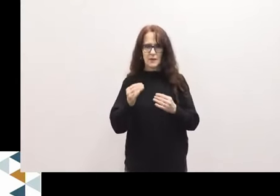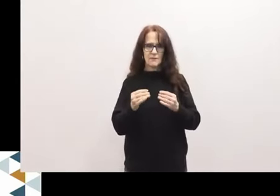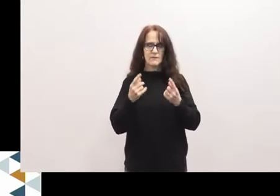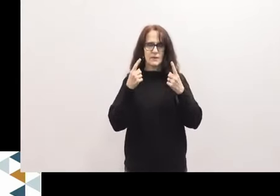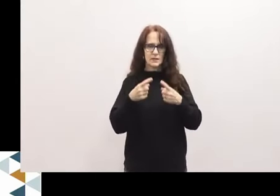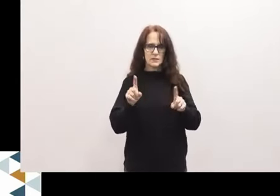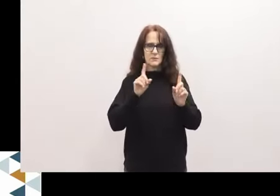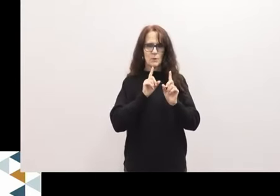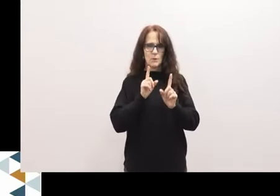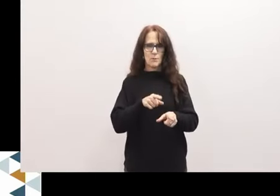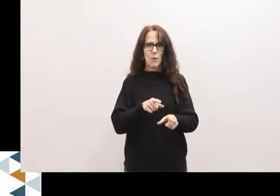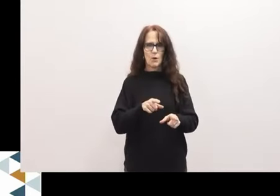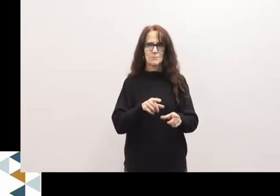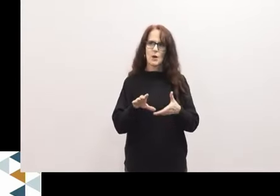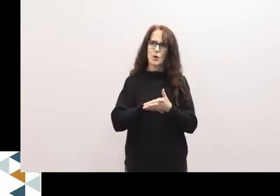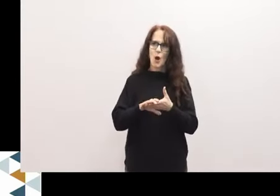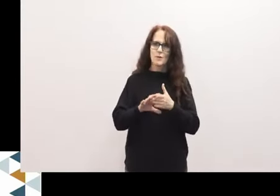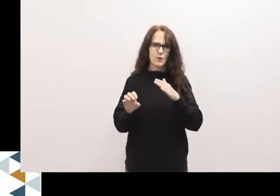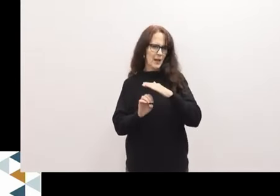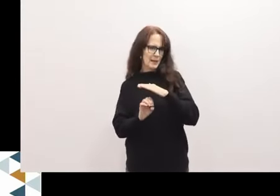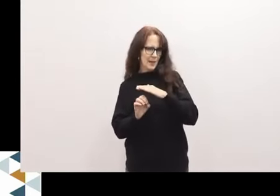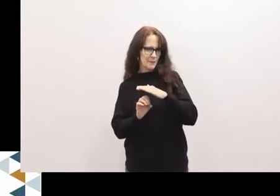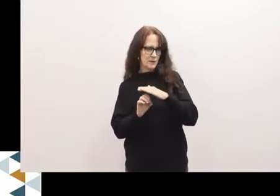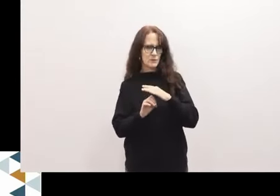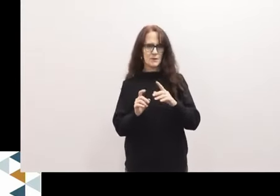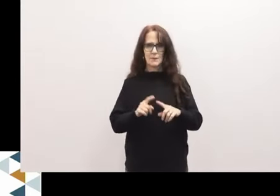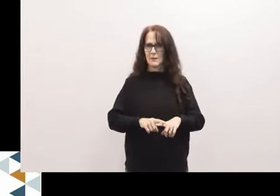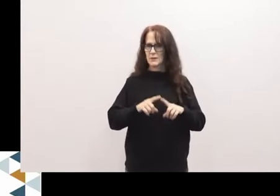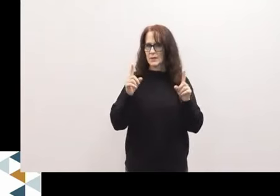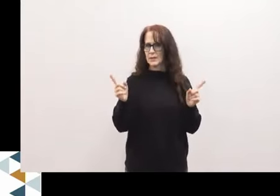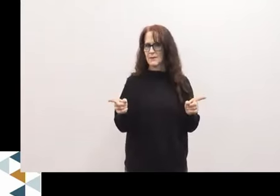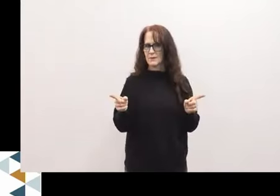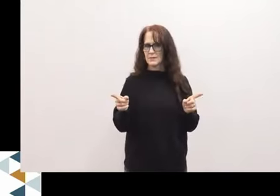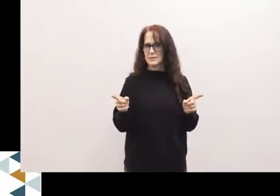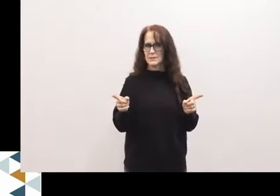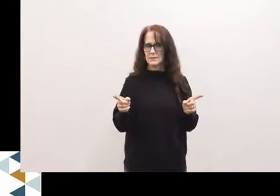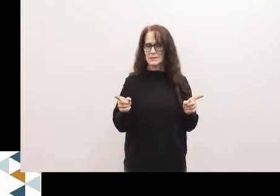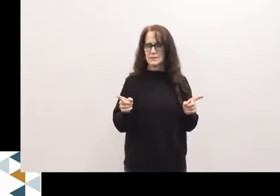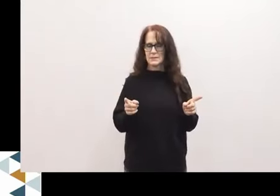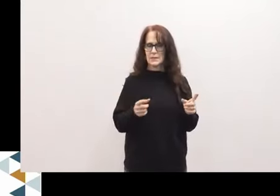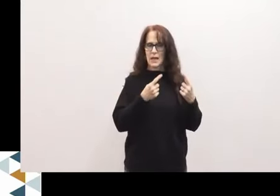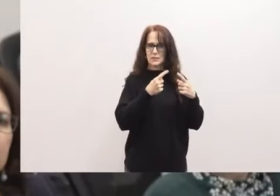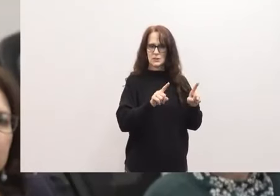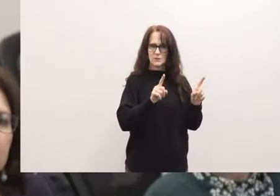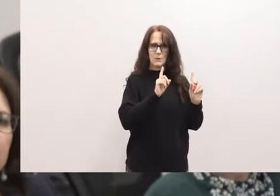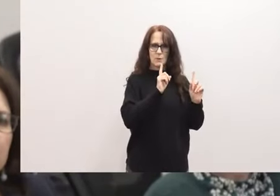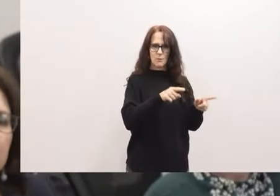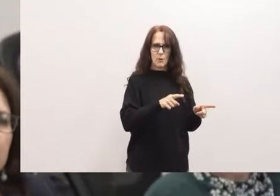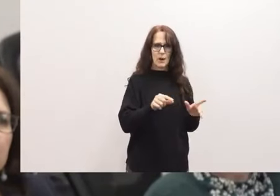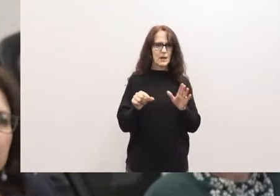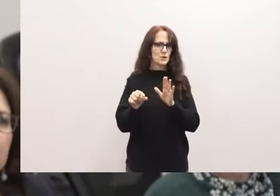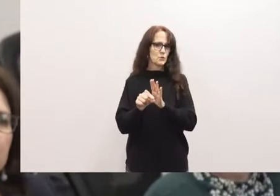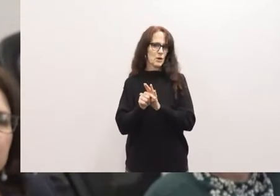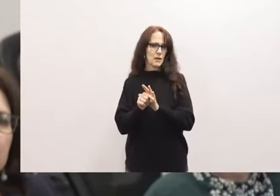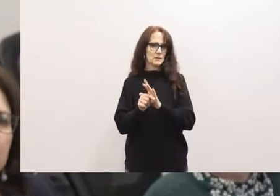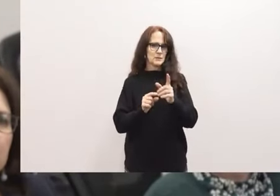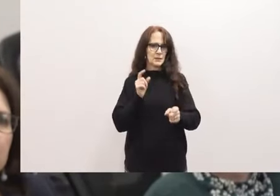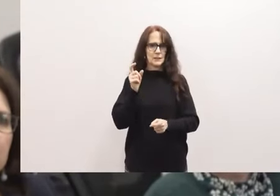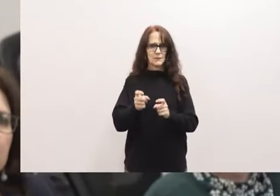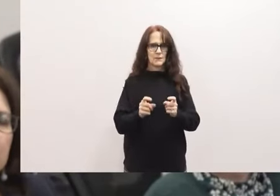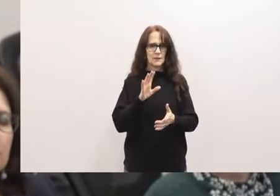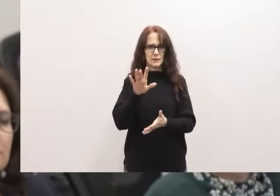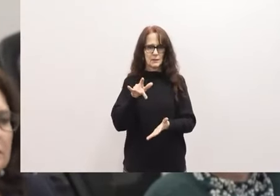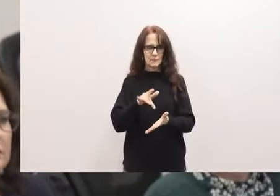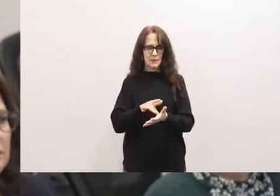like the report card for elementary, but there's a difference between the achievement report and grades that are issued in middle or